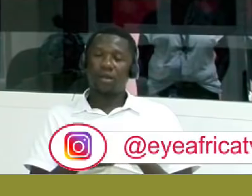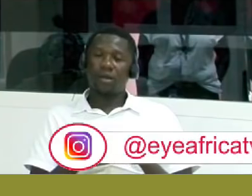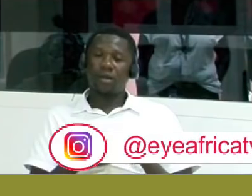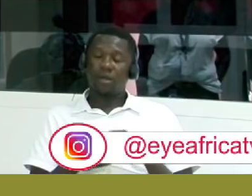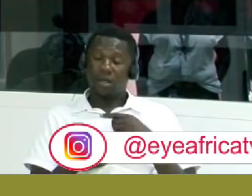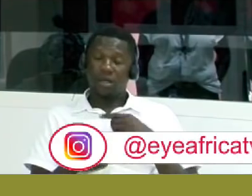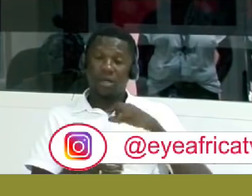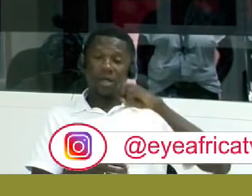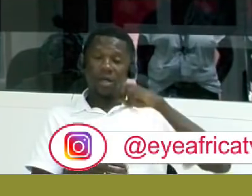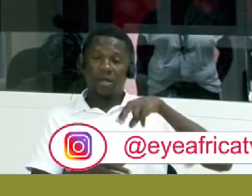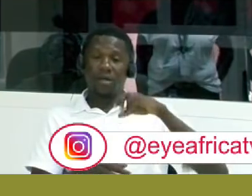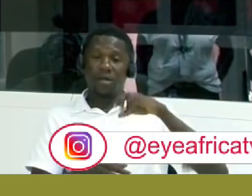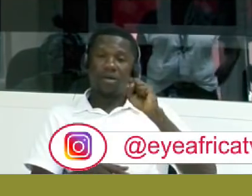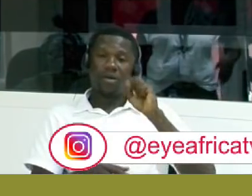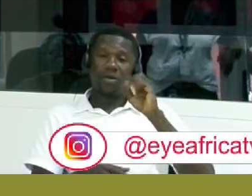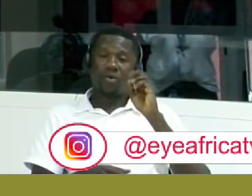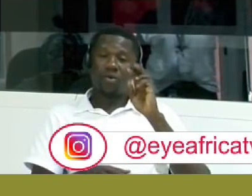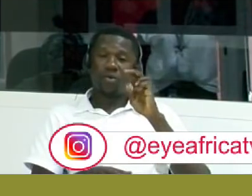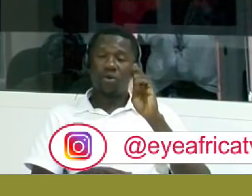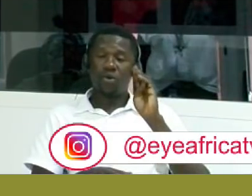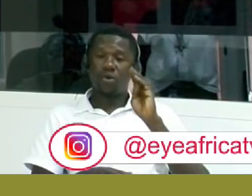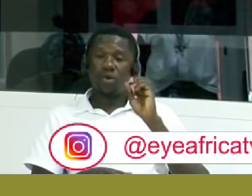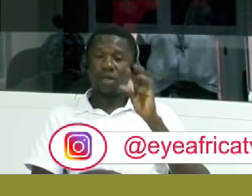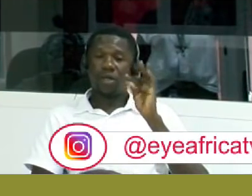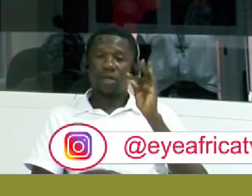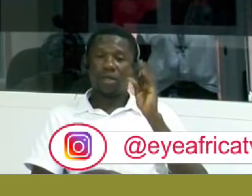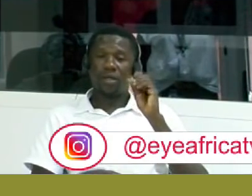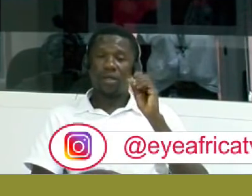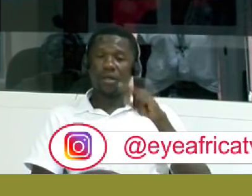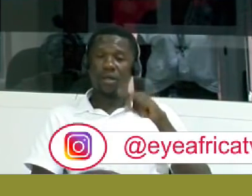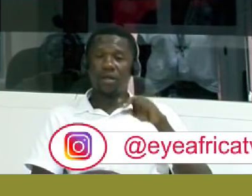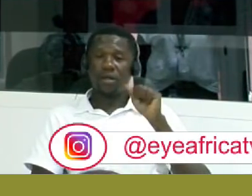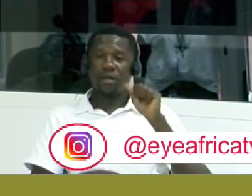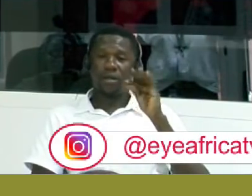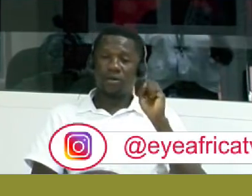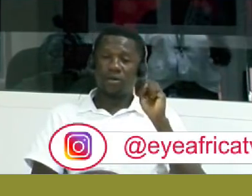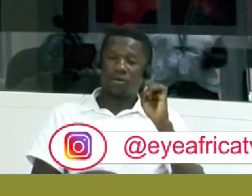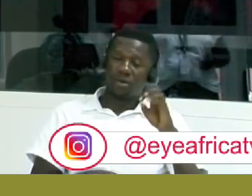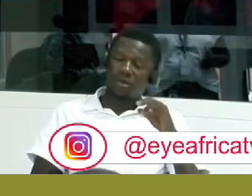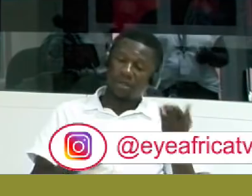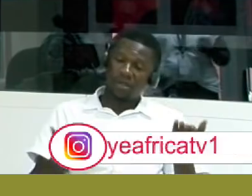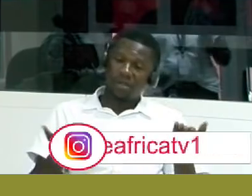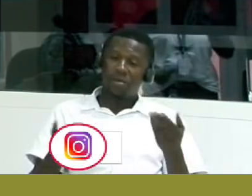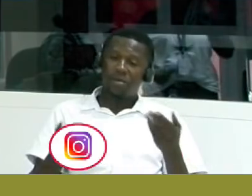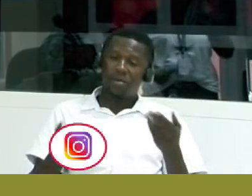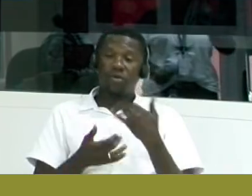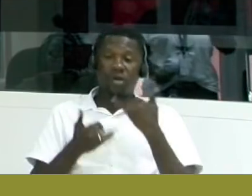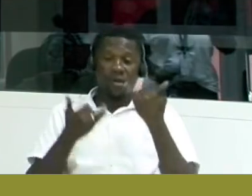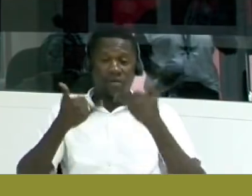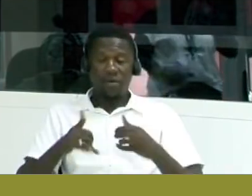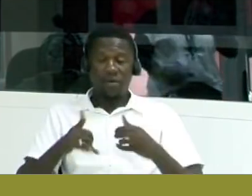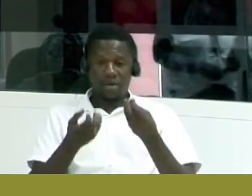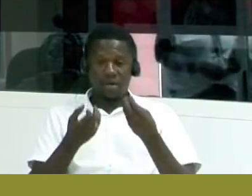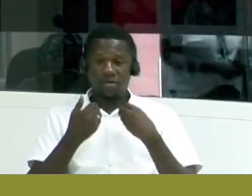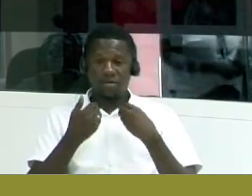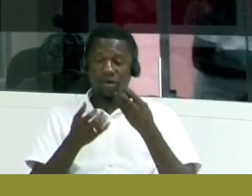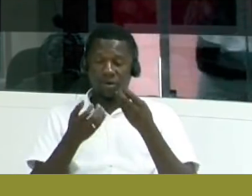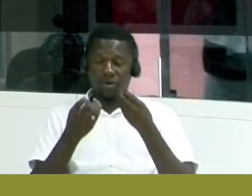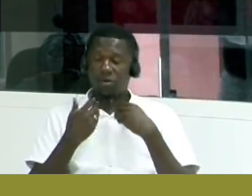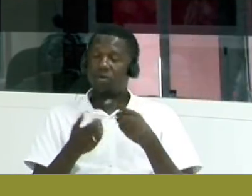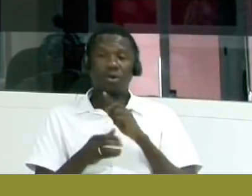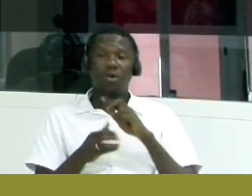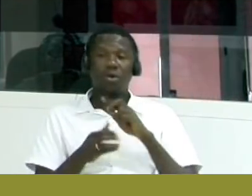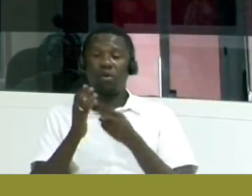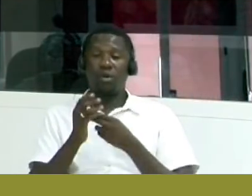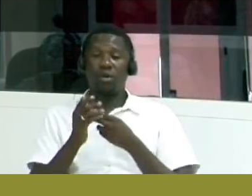insubordinate me. No. They refused to answer. They refused your orders. They failed to give me information, but that's not insubordination. It